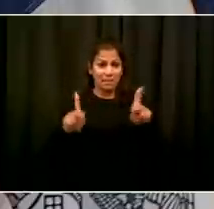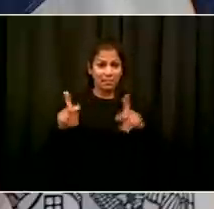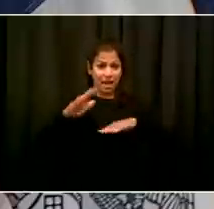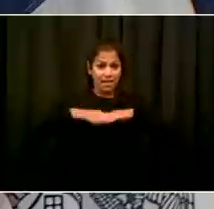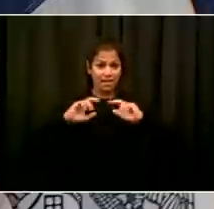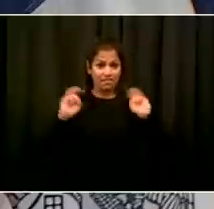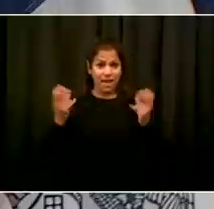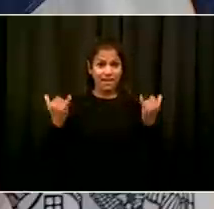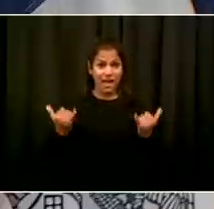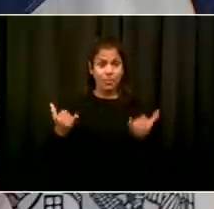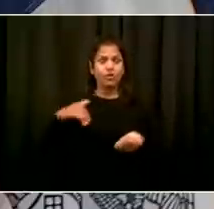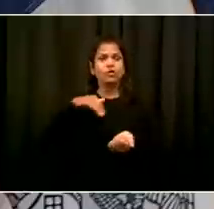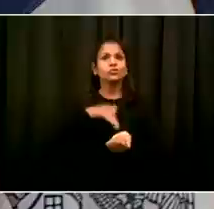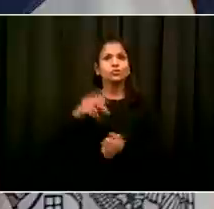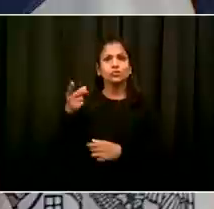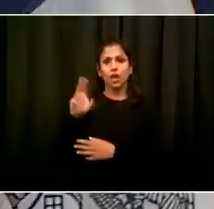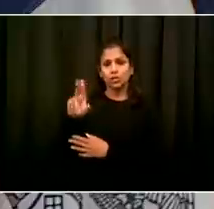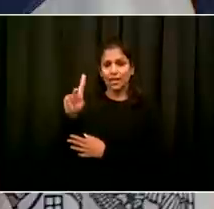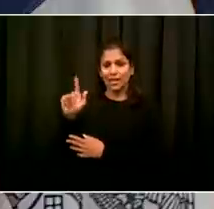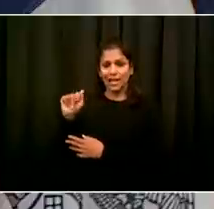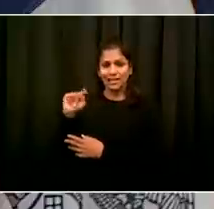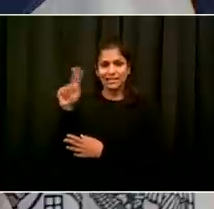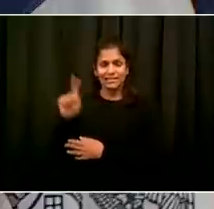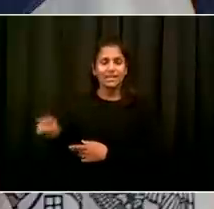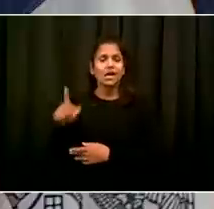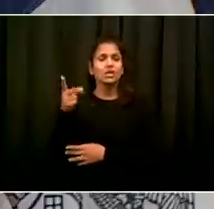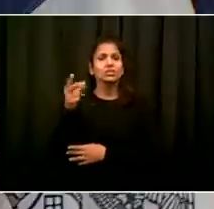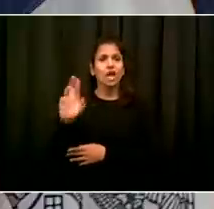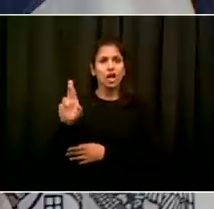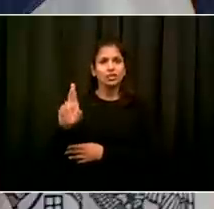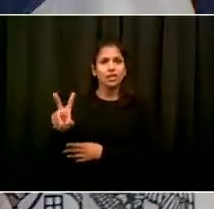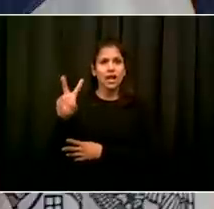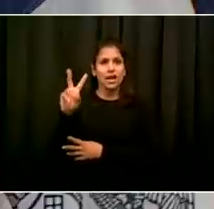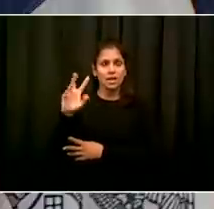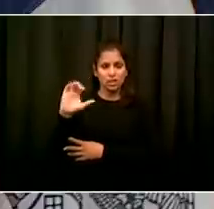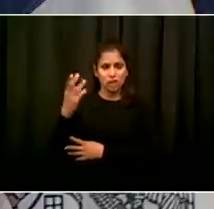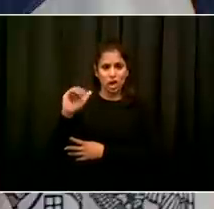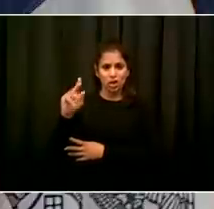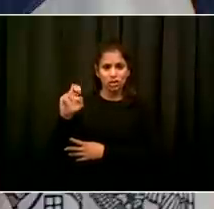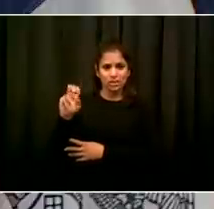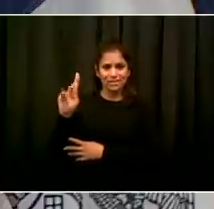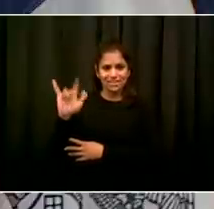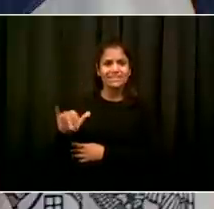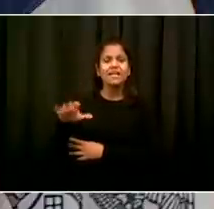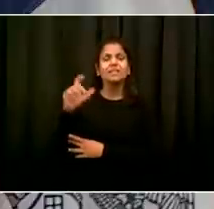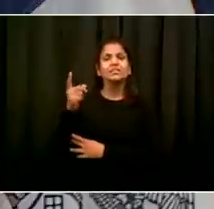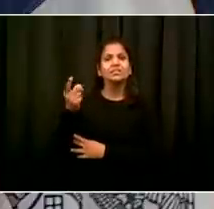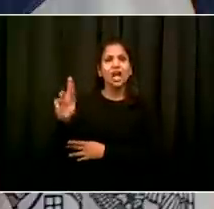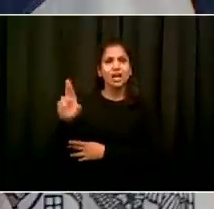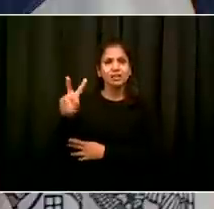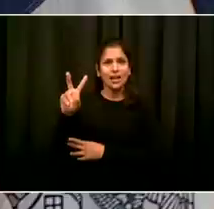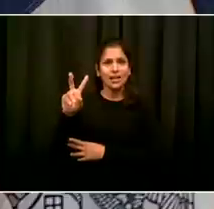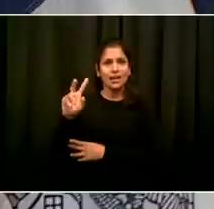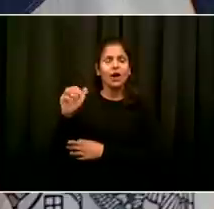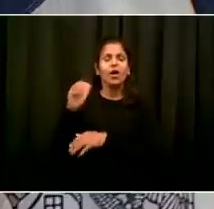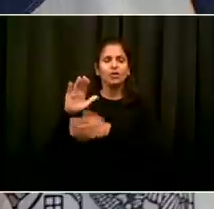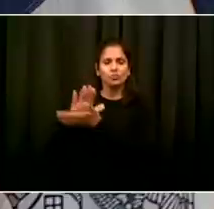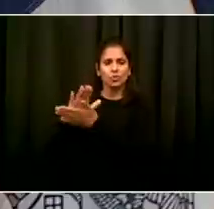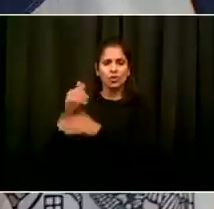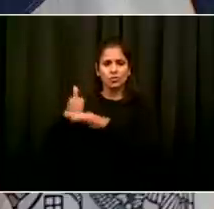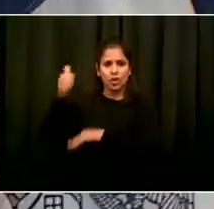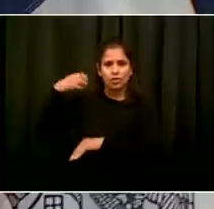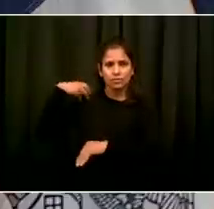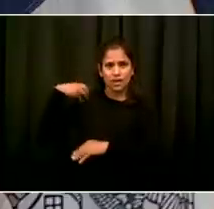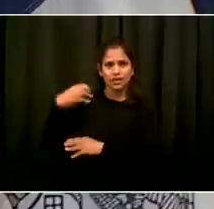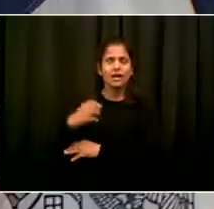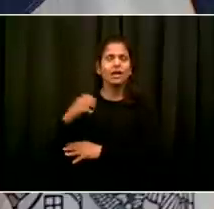Mitchell Katz, Schools Chancellor Richard Carranza, Senior Advisor Dr. Jay Varma, and Jeff Tamkatesan, Director of the